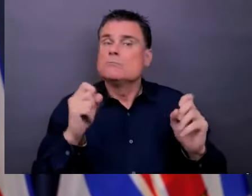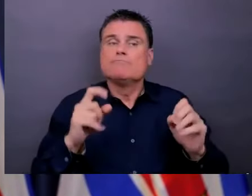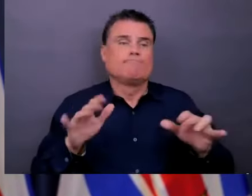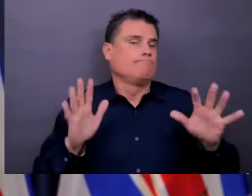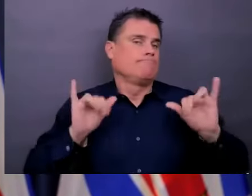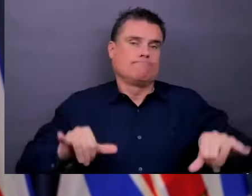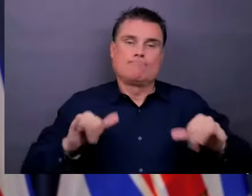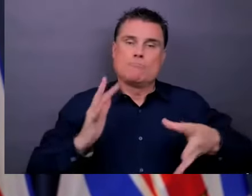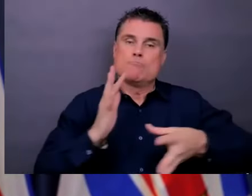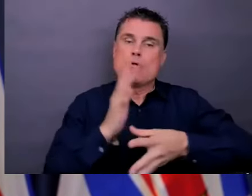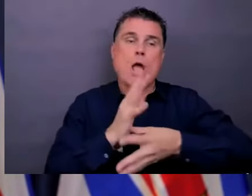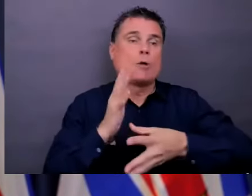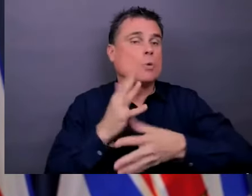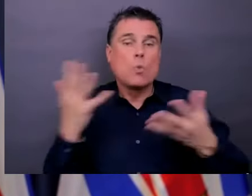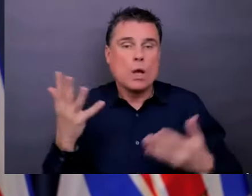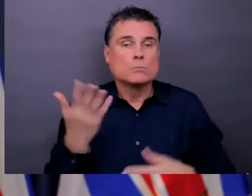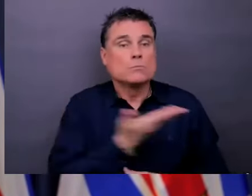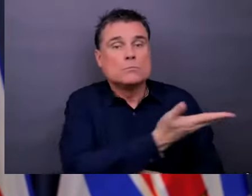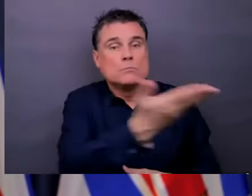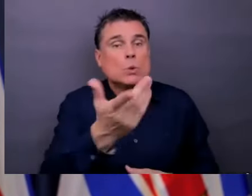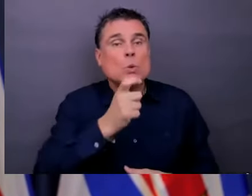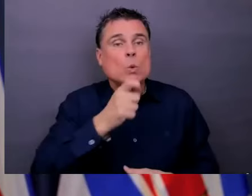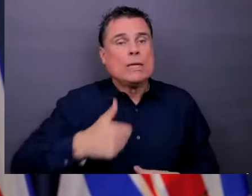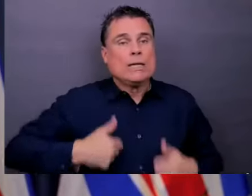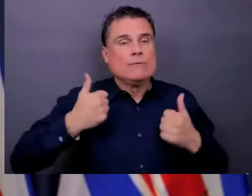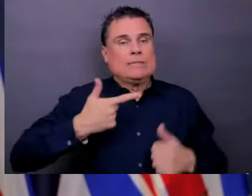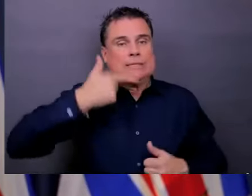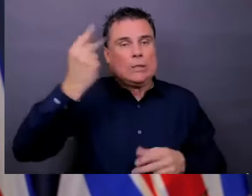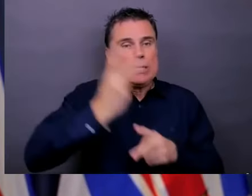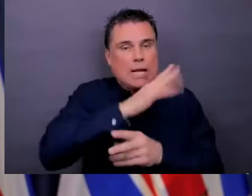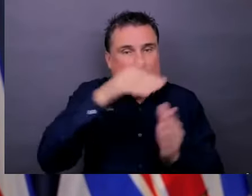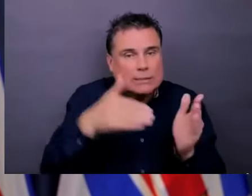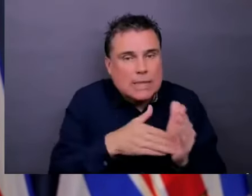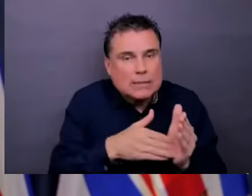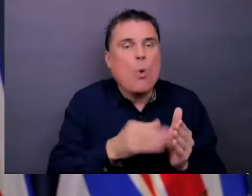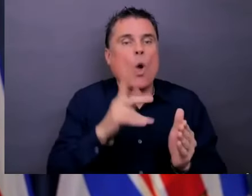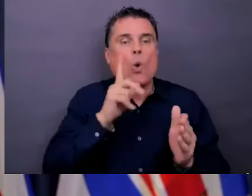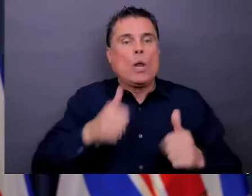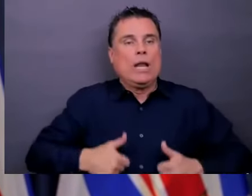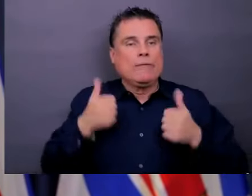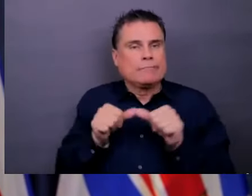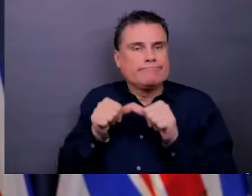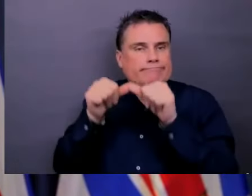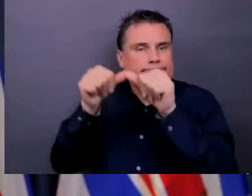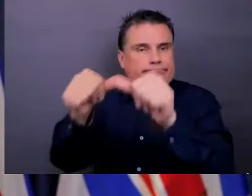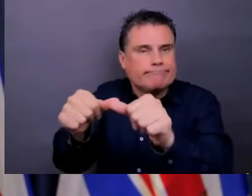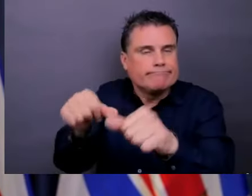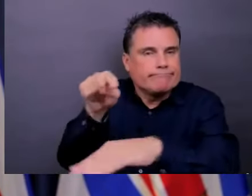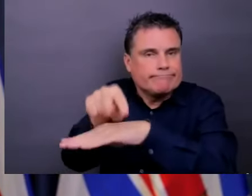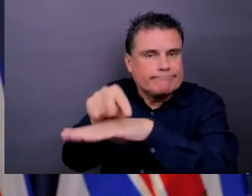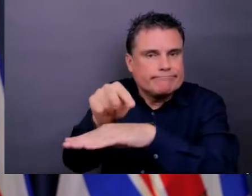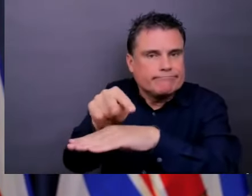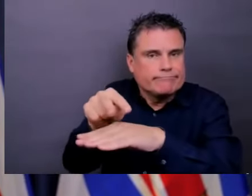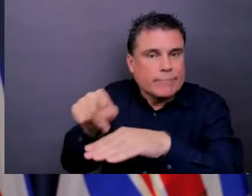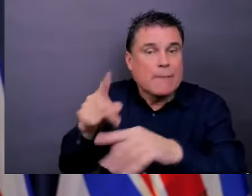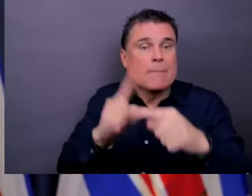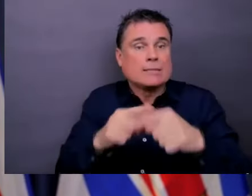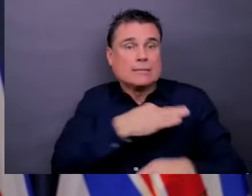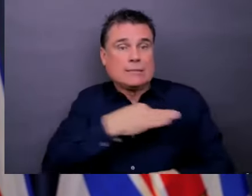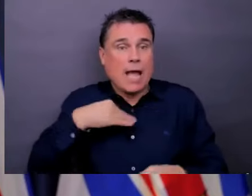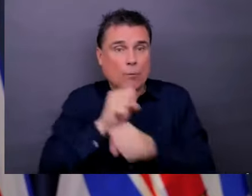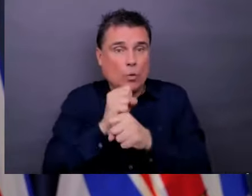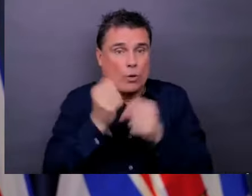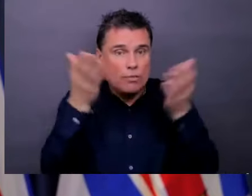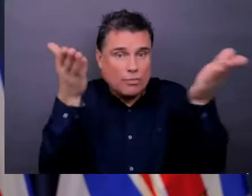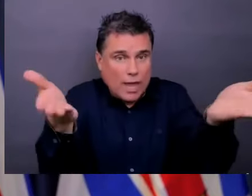my appreciation to all of the teams, all of the public health teams, the health authority teams who are working on this immunization